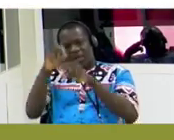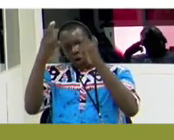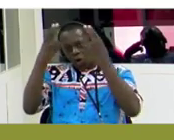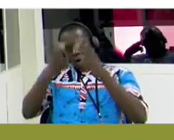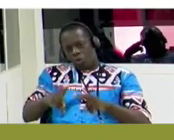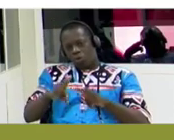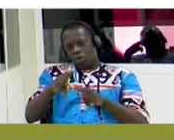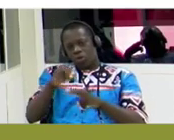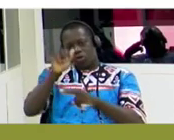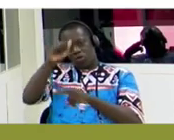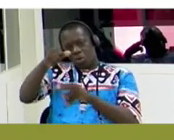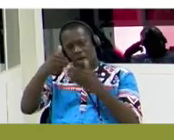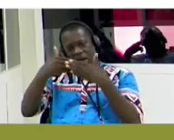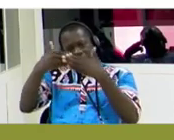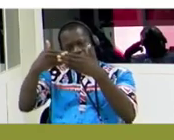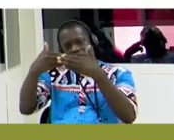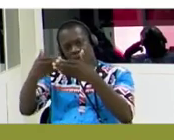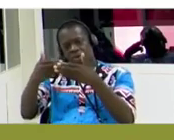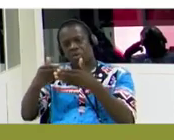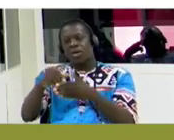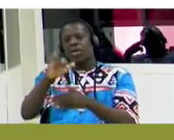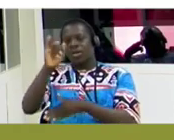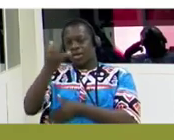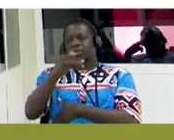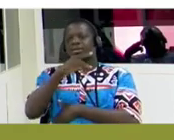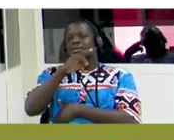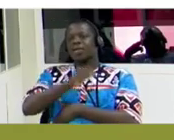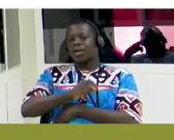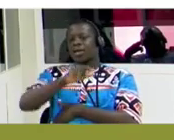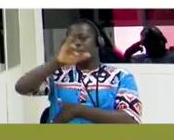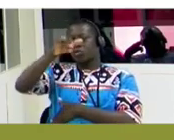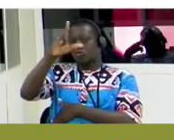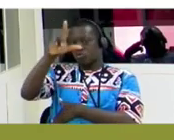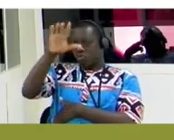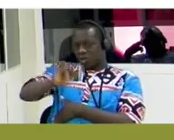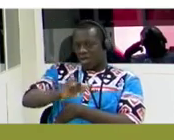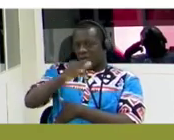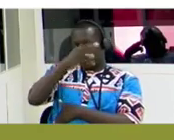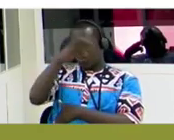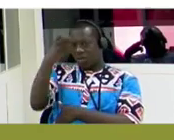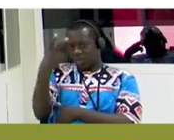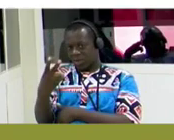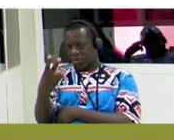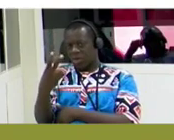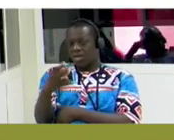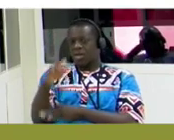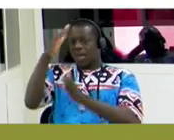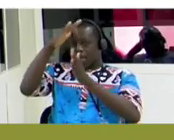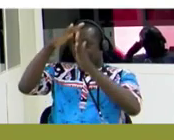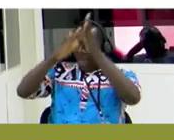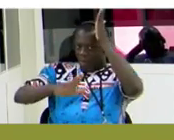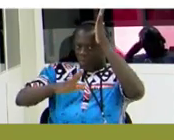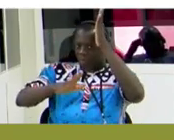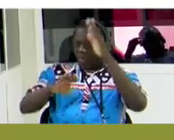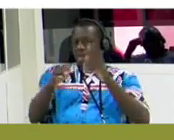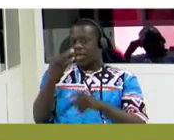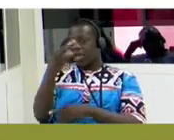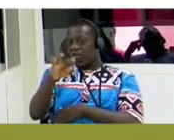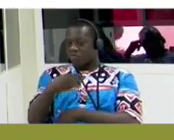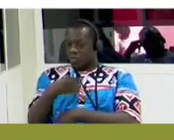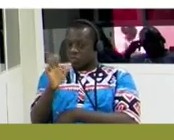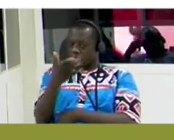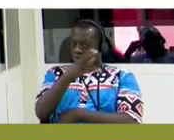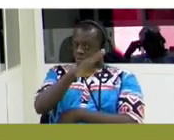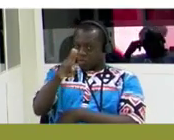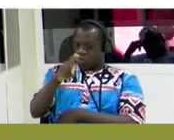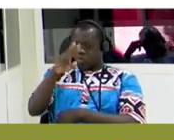July 22nd, it was that of the army. If I don't go, they will search for me and arrest me and